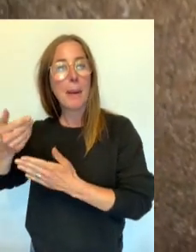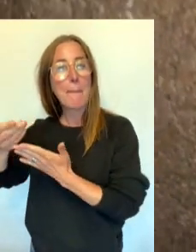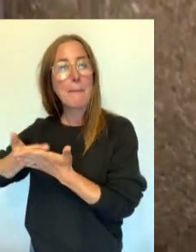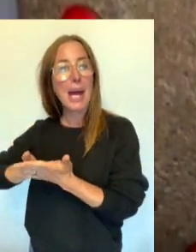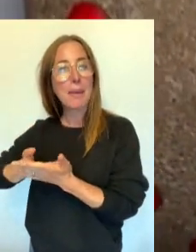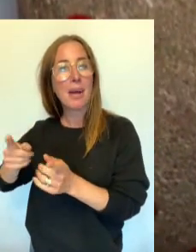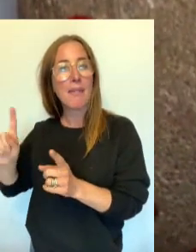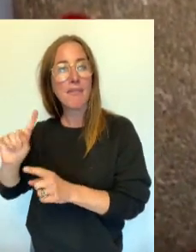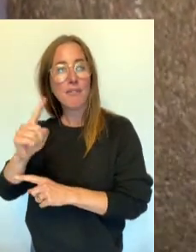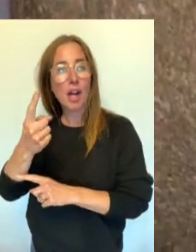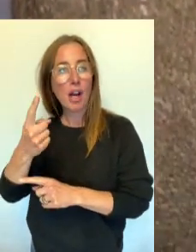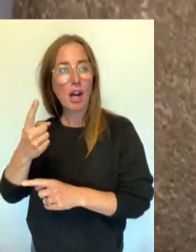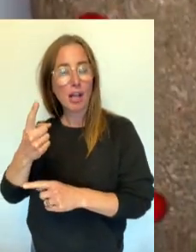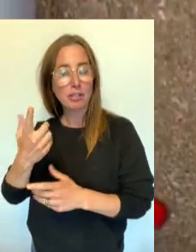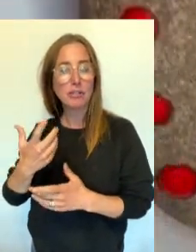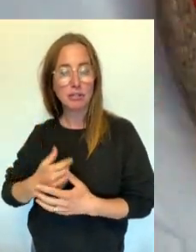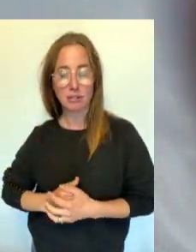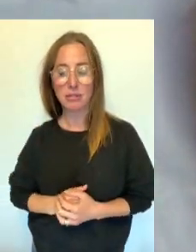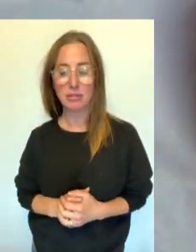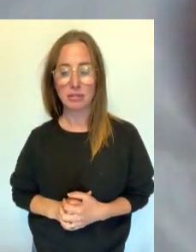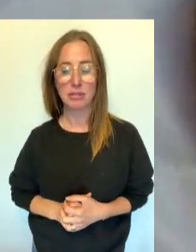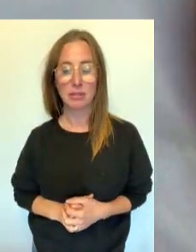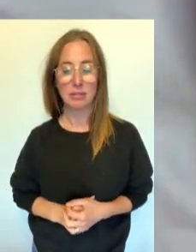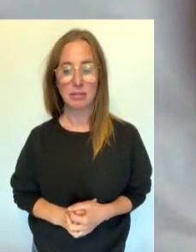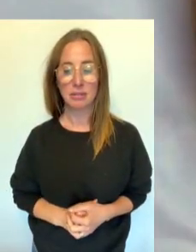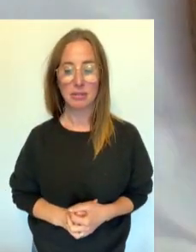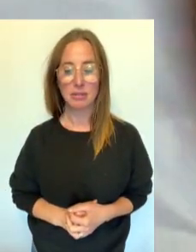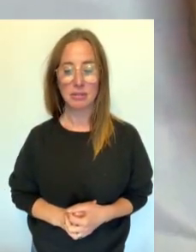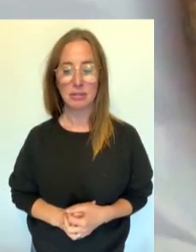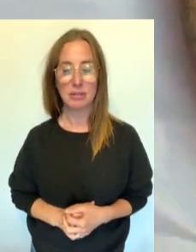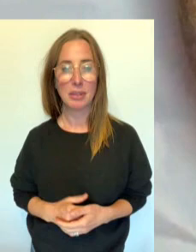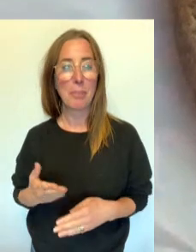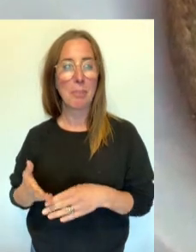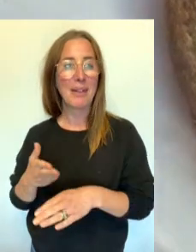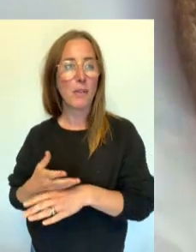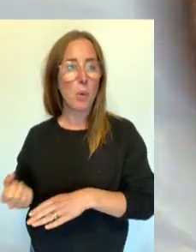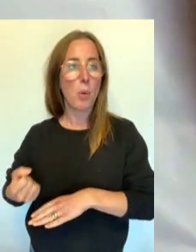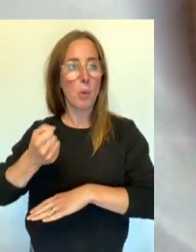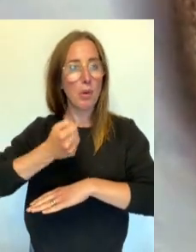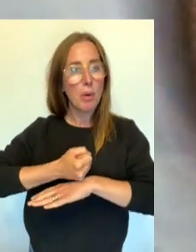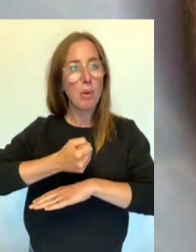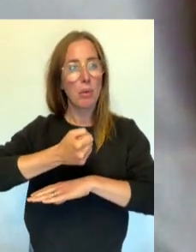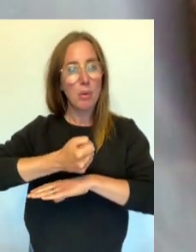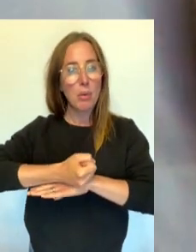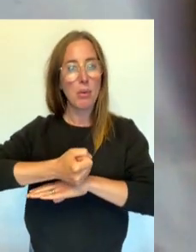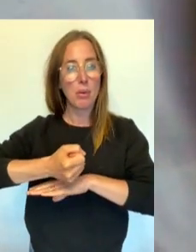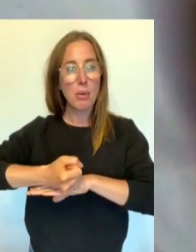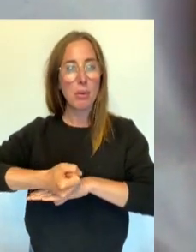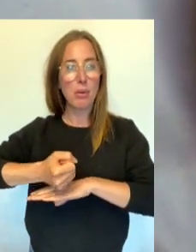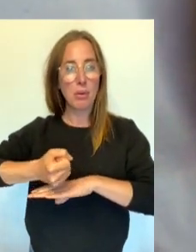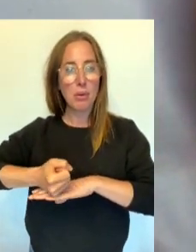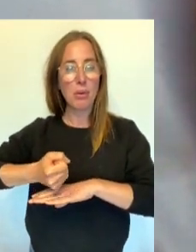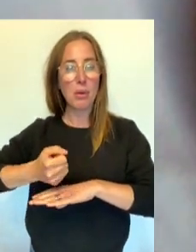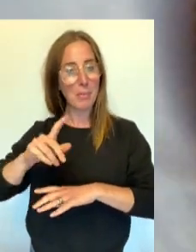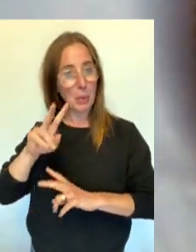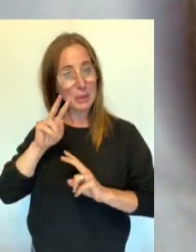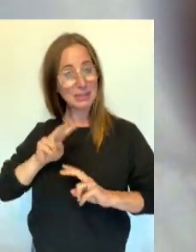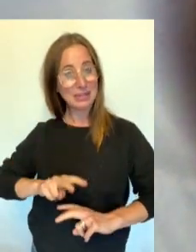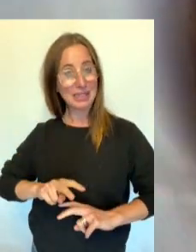But again, it's just quite effective using different sizes and shapes of ends of objects.